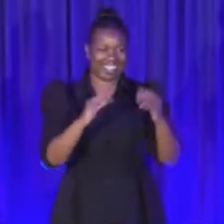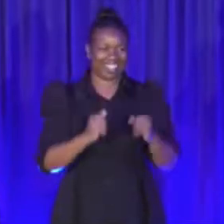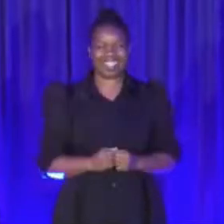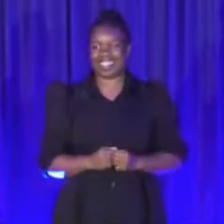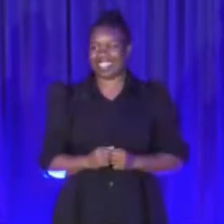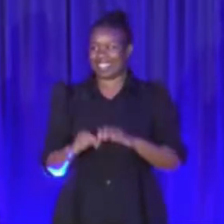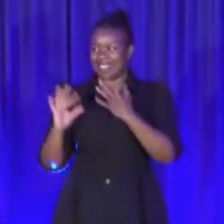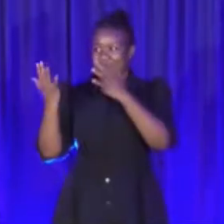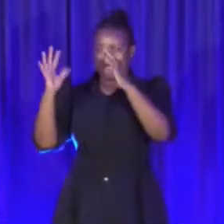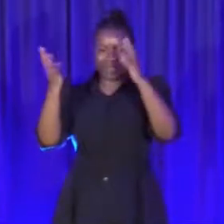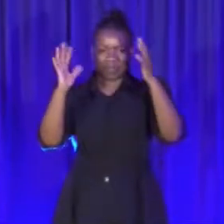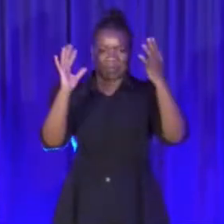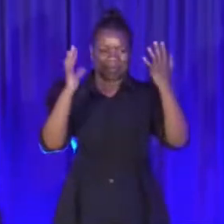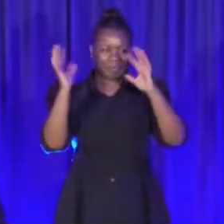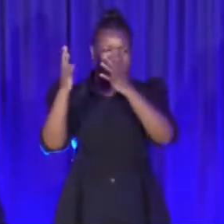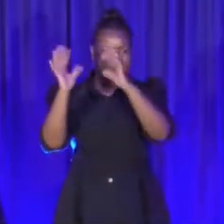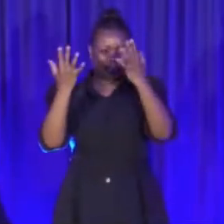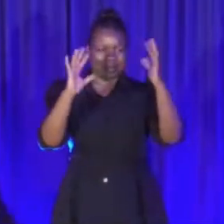Give them a round of applause.